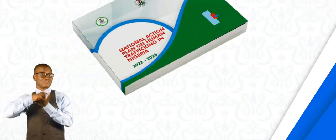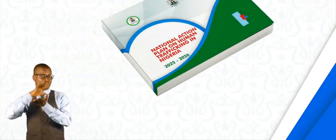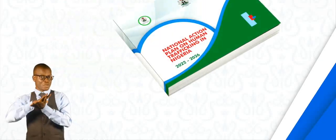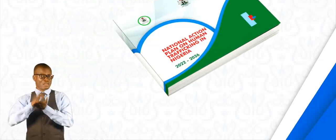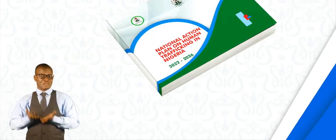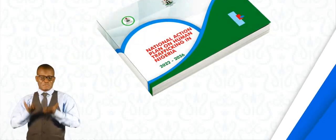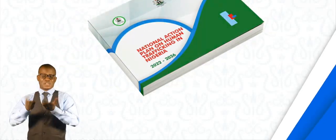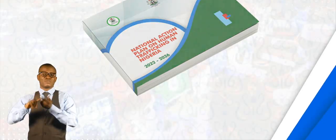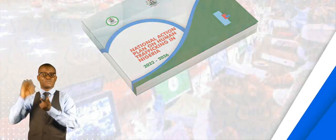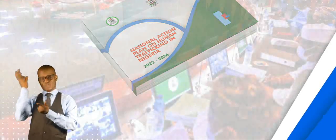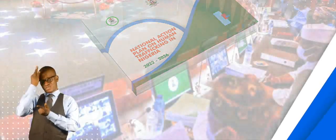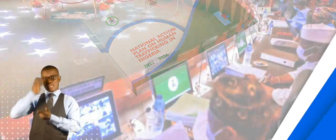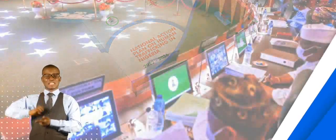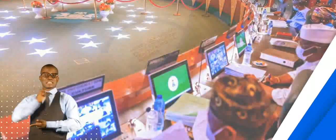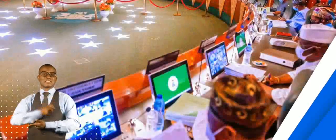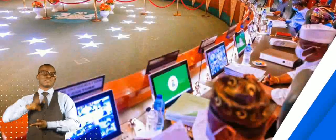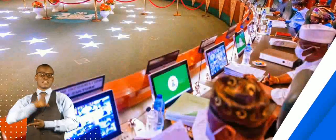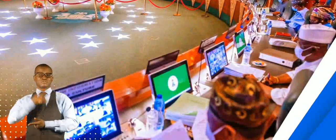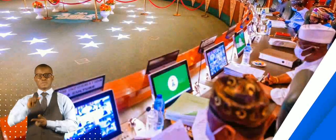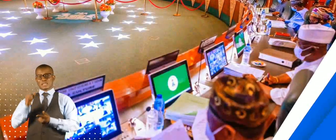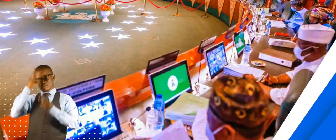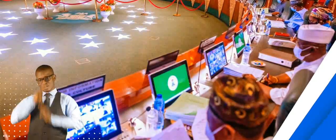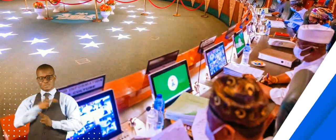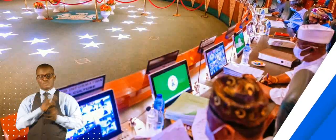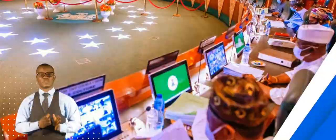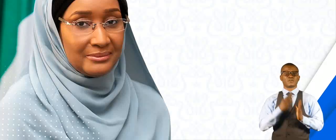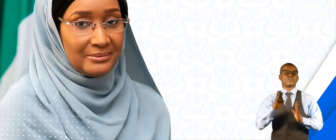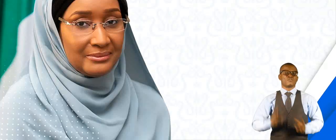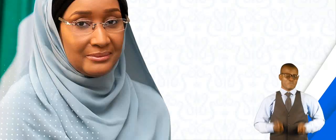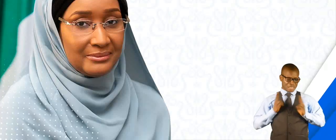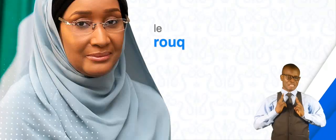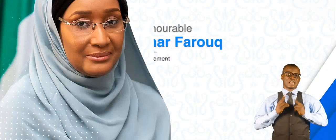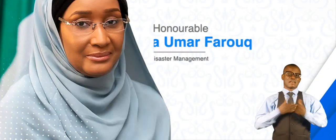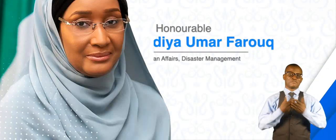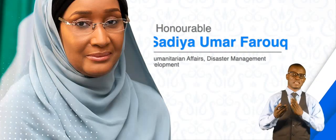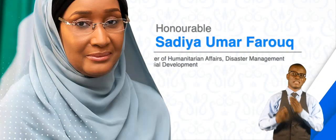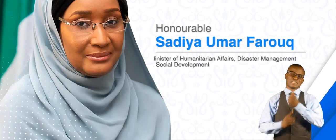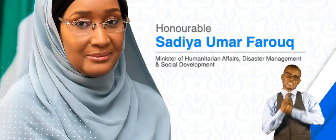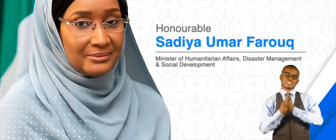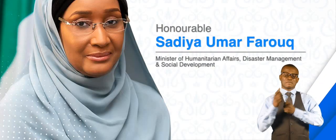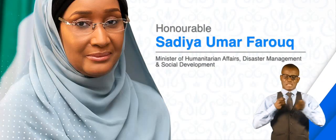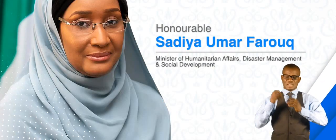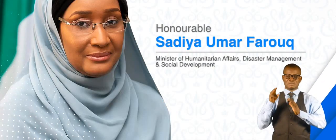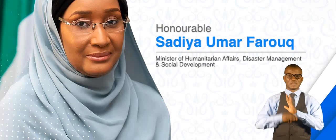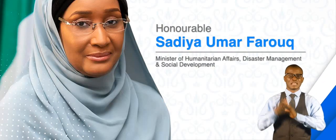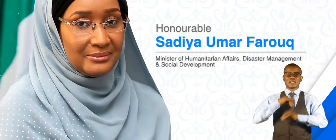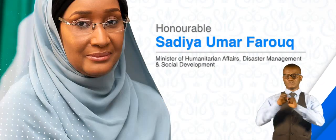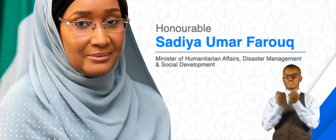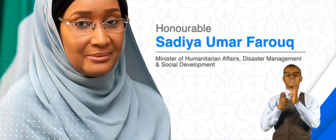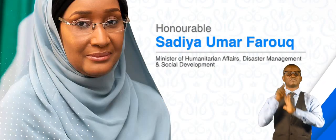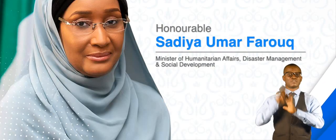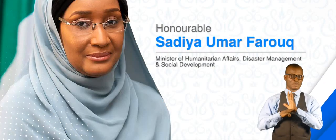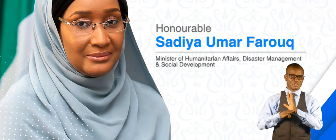This document was presented to the Federal Executive Council by the Honorable Minister of Humanitarian Affairs, Disaster Management and Social